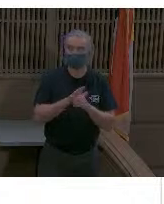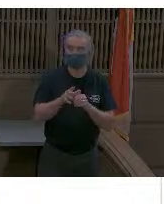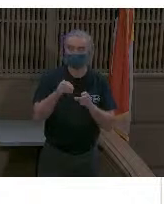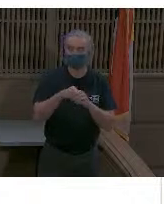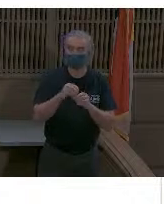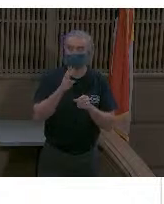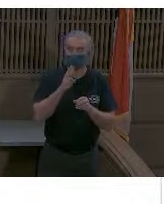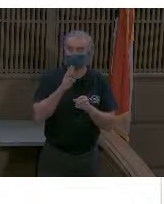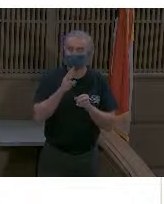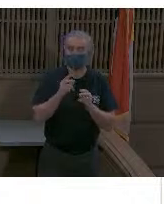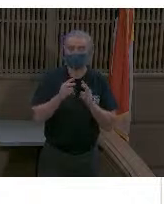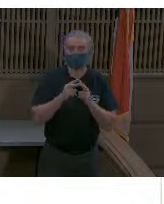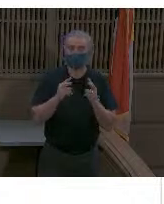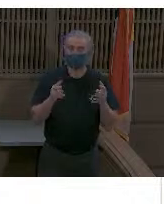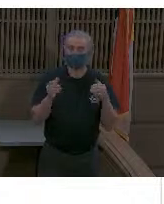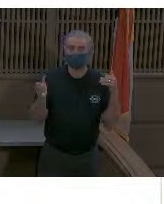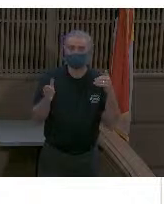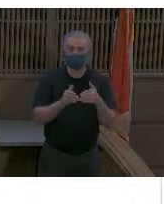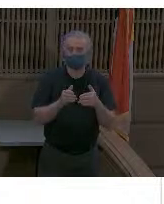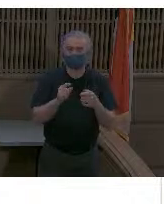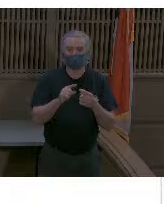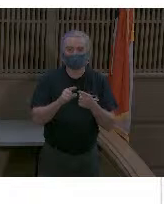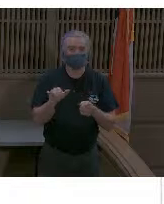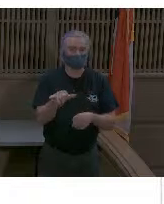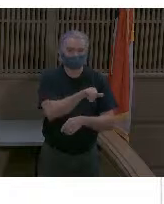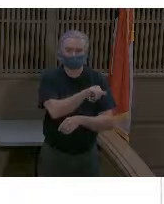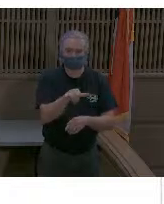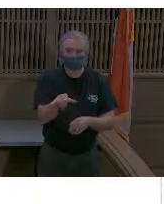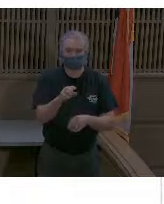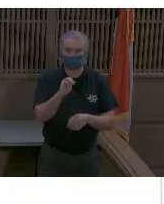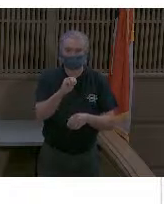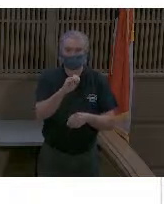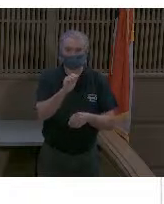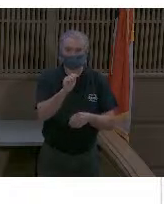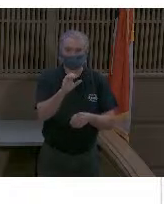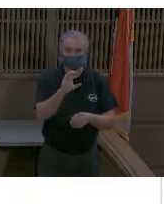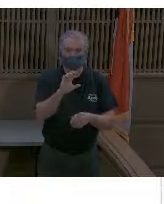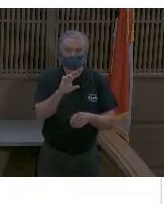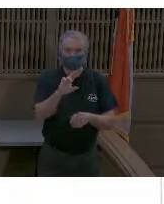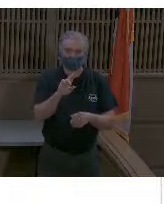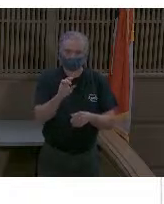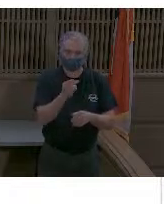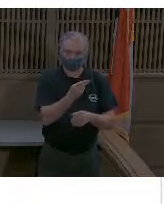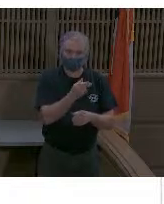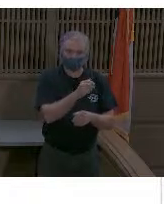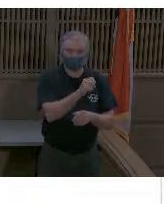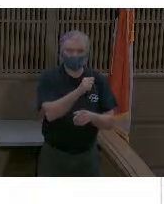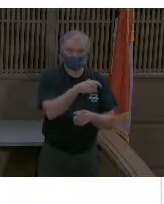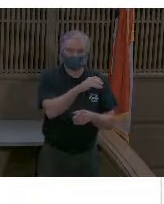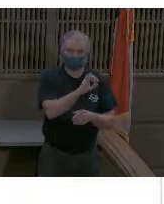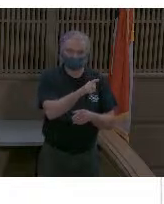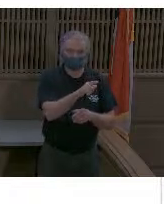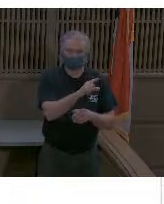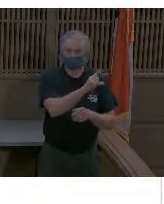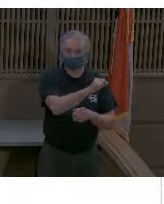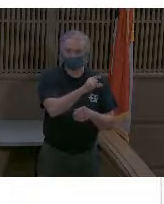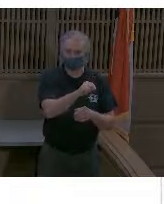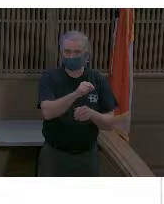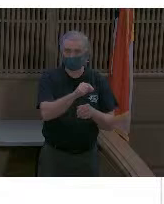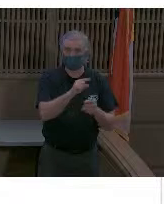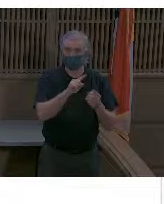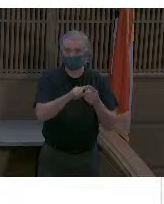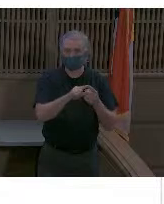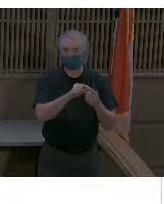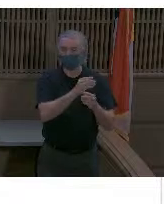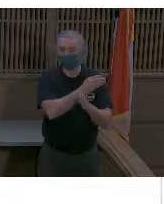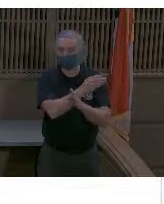was very close to what it was back in March and April. But now it's going down. So what does that mean? It's an indicator that it's less prevalent